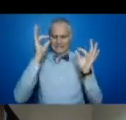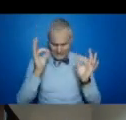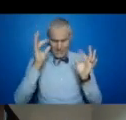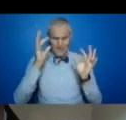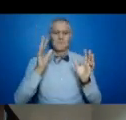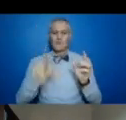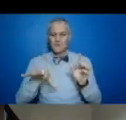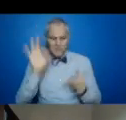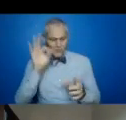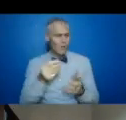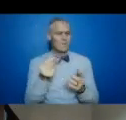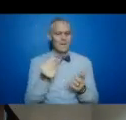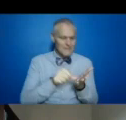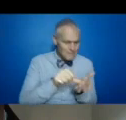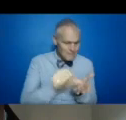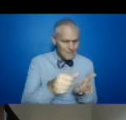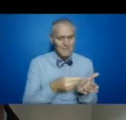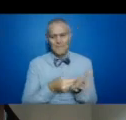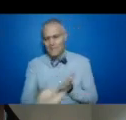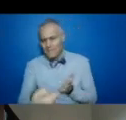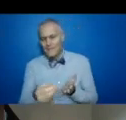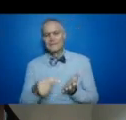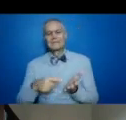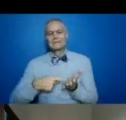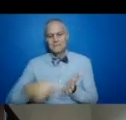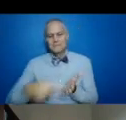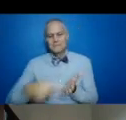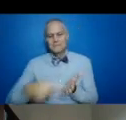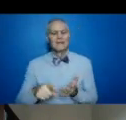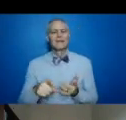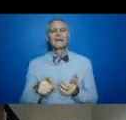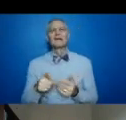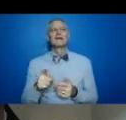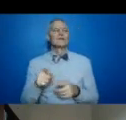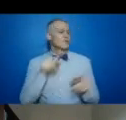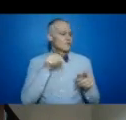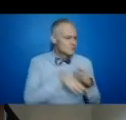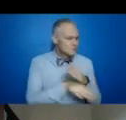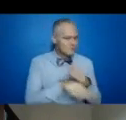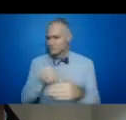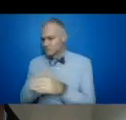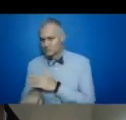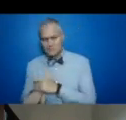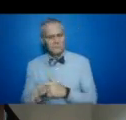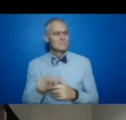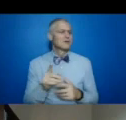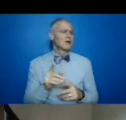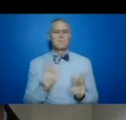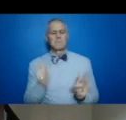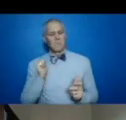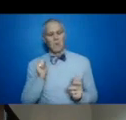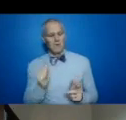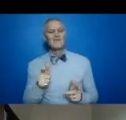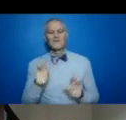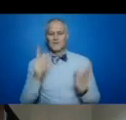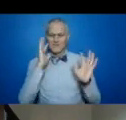every dollar that you spend, with every place that you frequent, places that you choose not to go, you are making